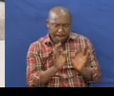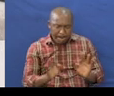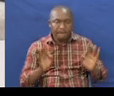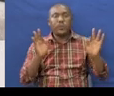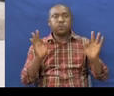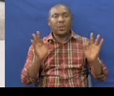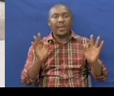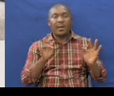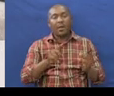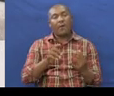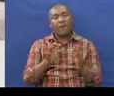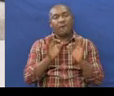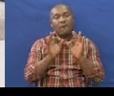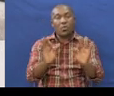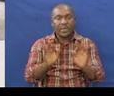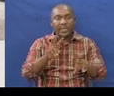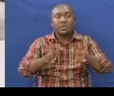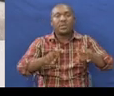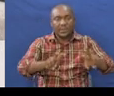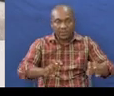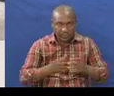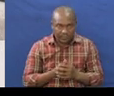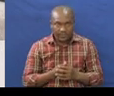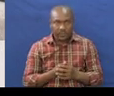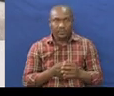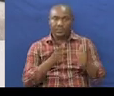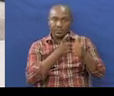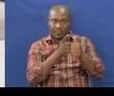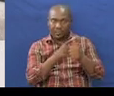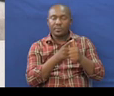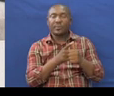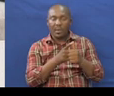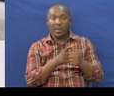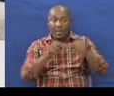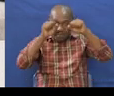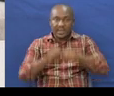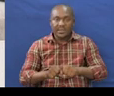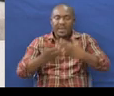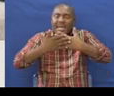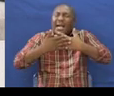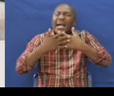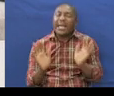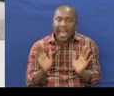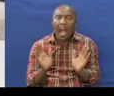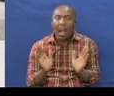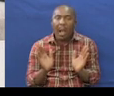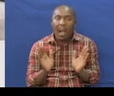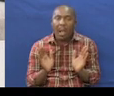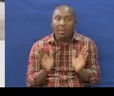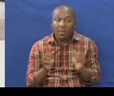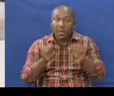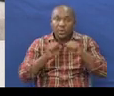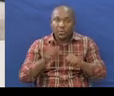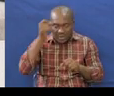problem? They include the following. It should be very clear. It should be clear. By clear, you